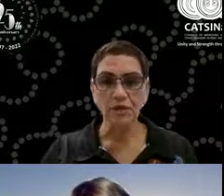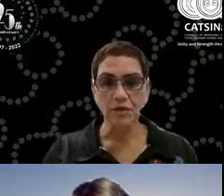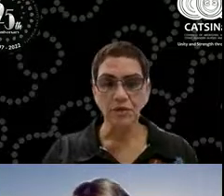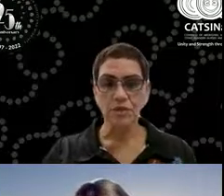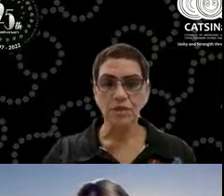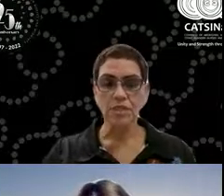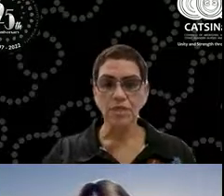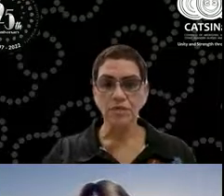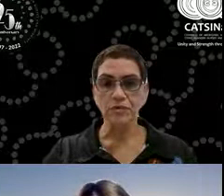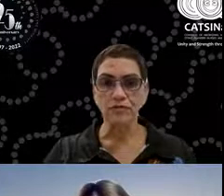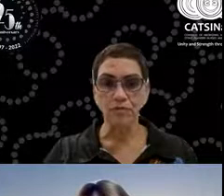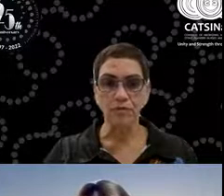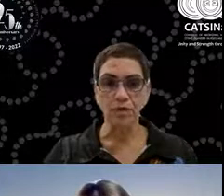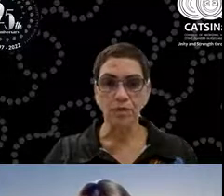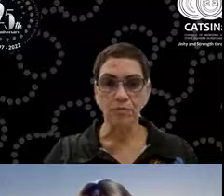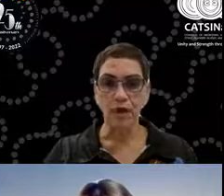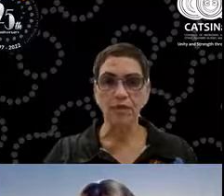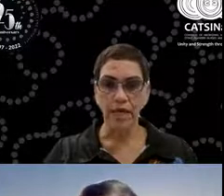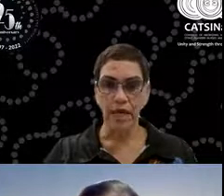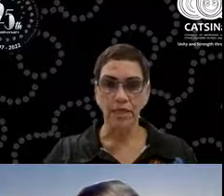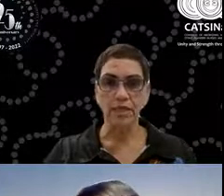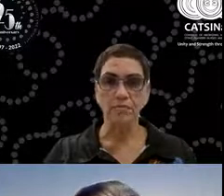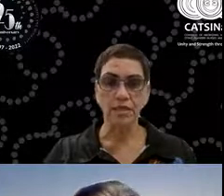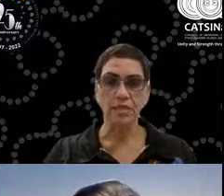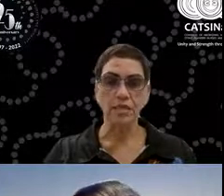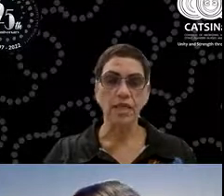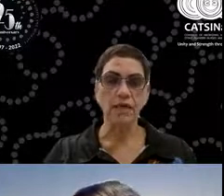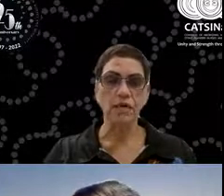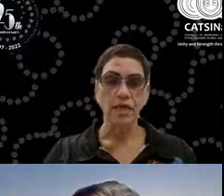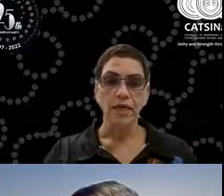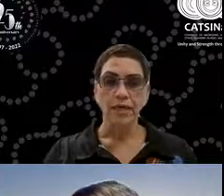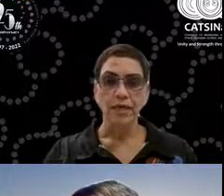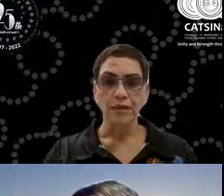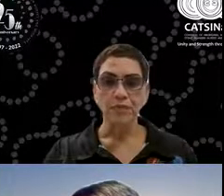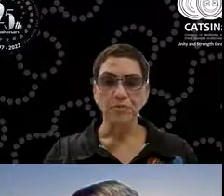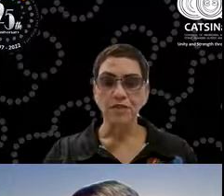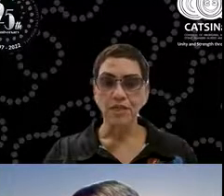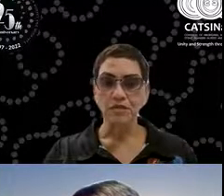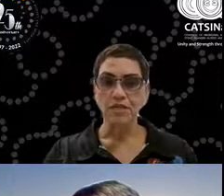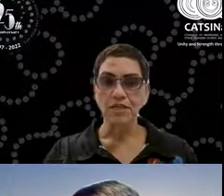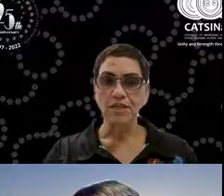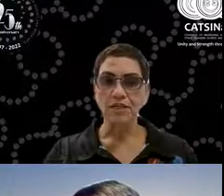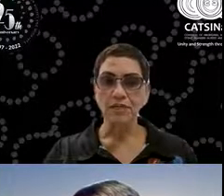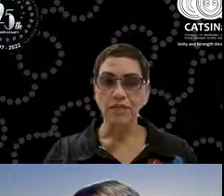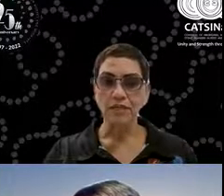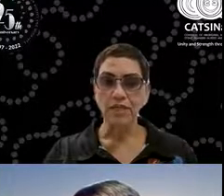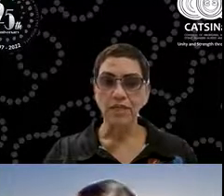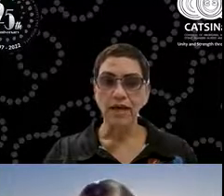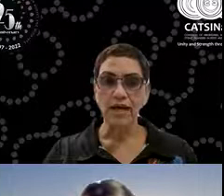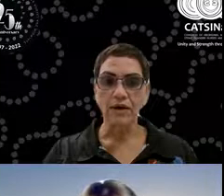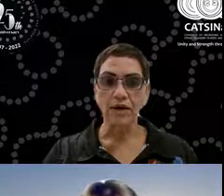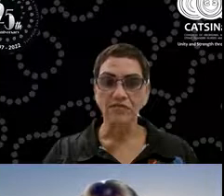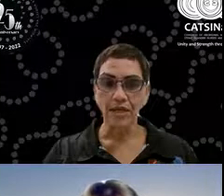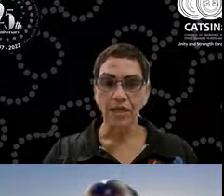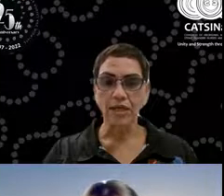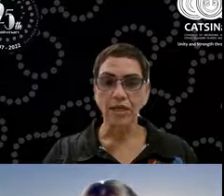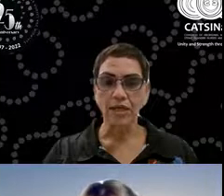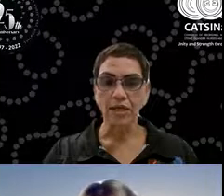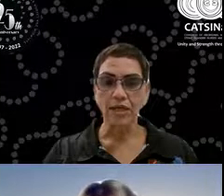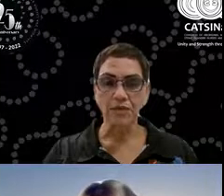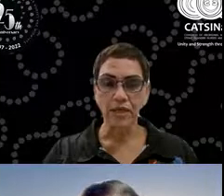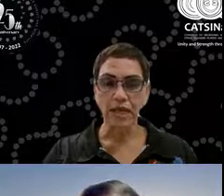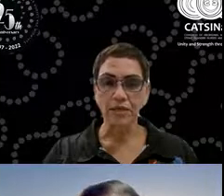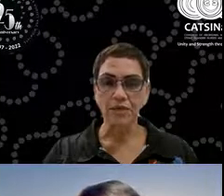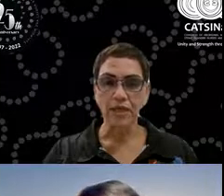the CEO of the organisation for only 18 months now. And the picture that you're seeing on the screen are our